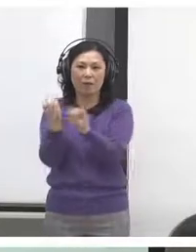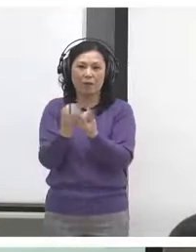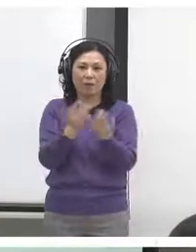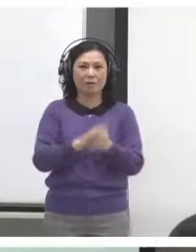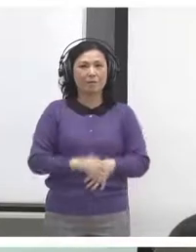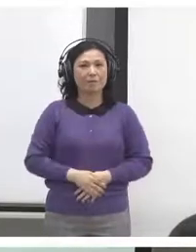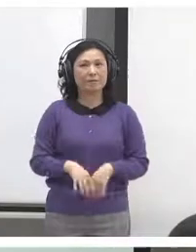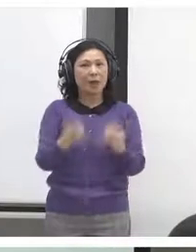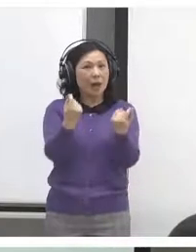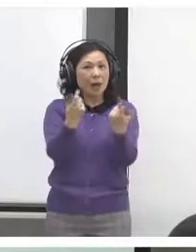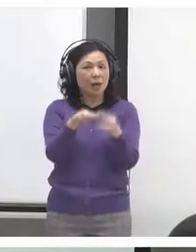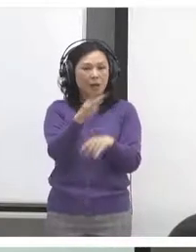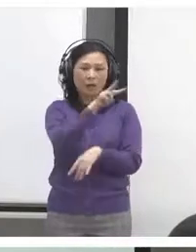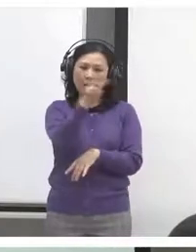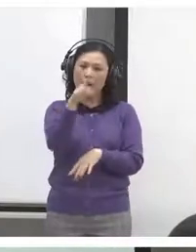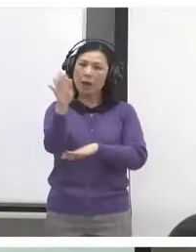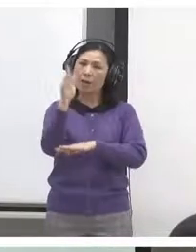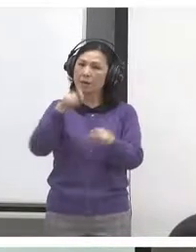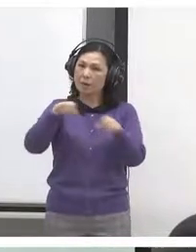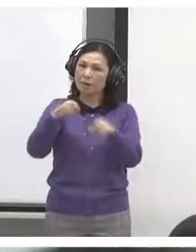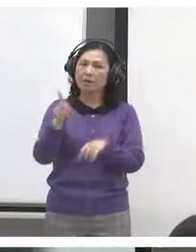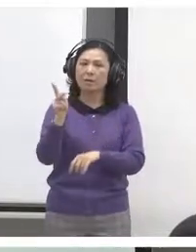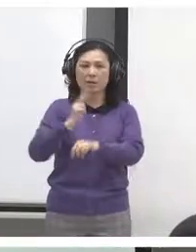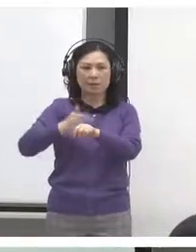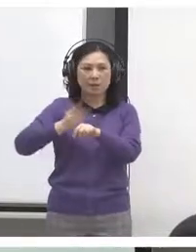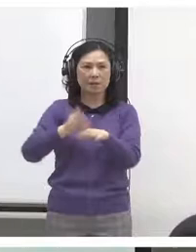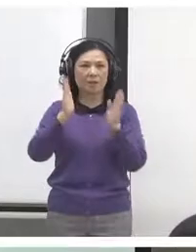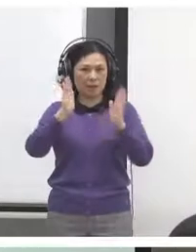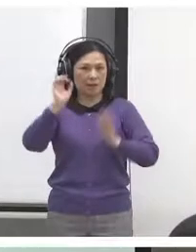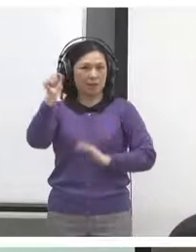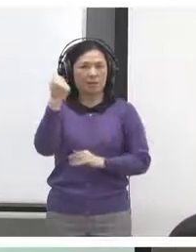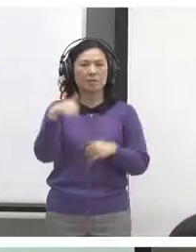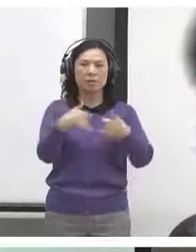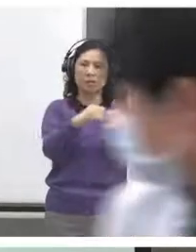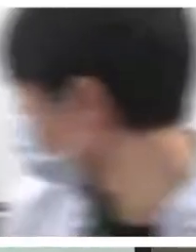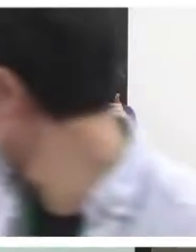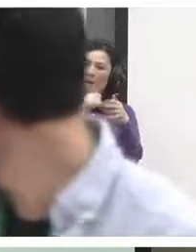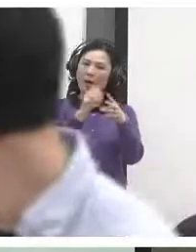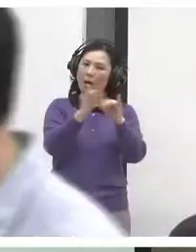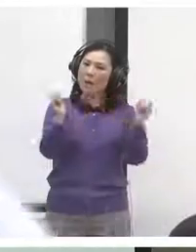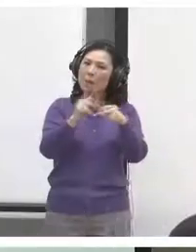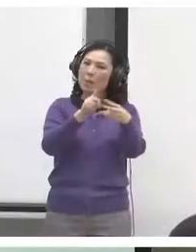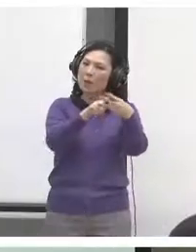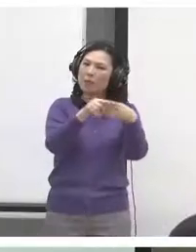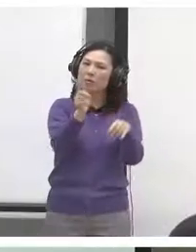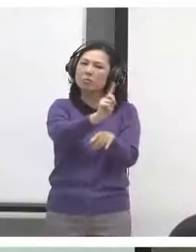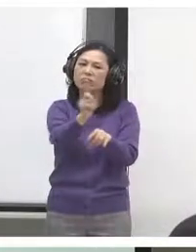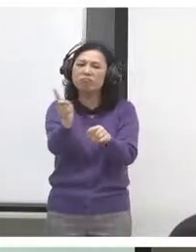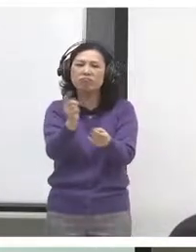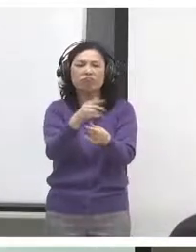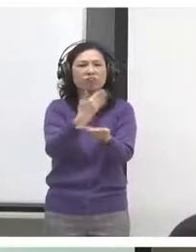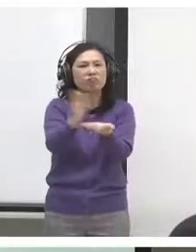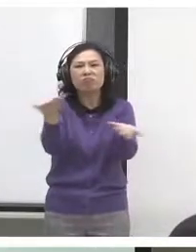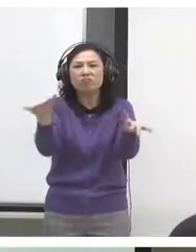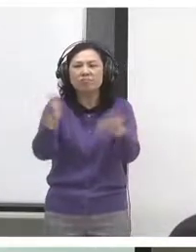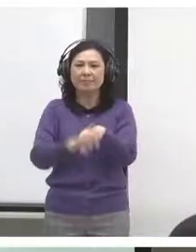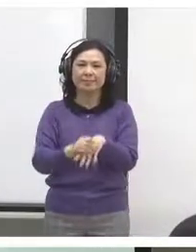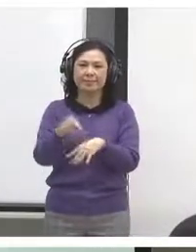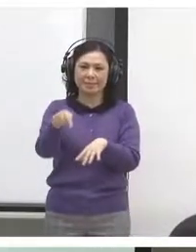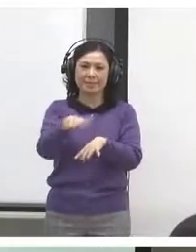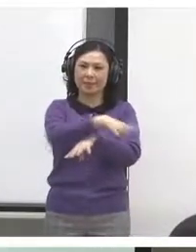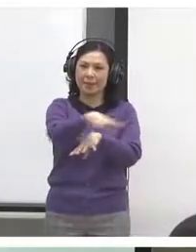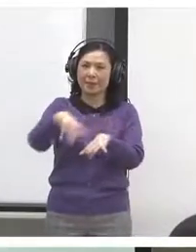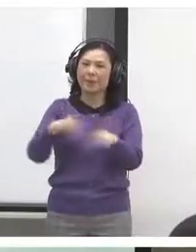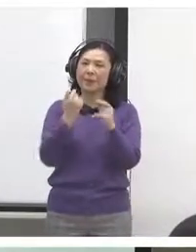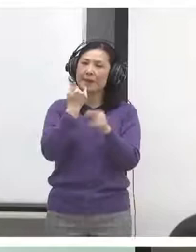justice and democracy. We are a space. We're a space that cooperates and experiments with making technology work and have